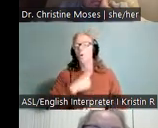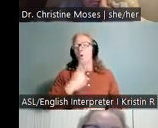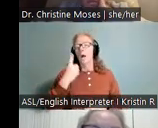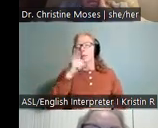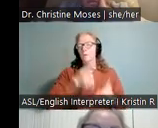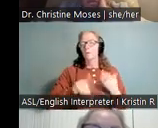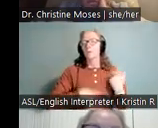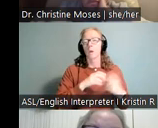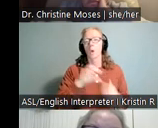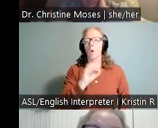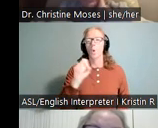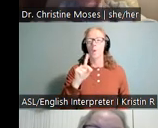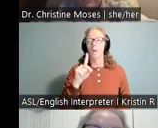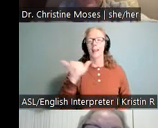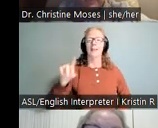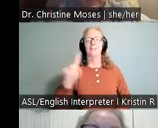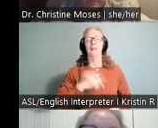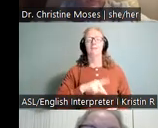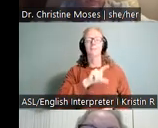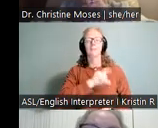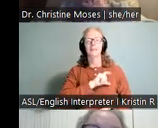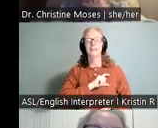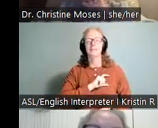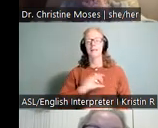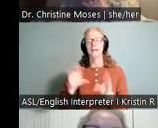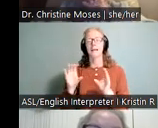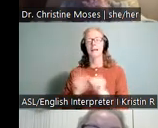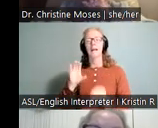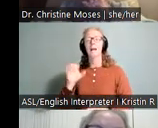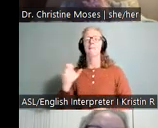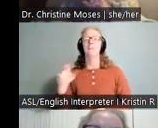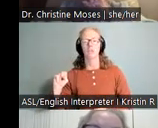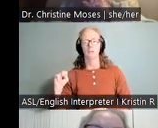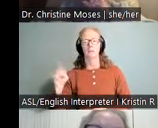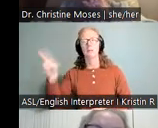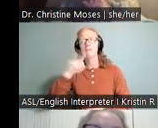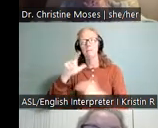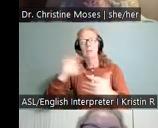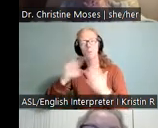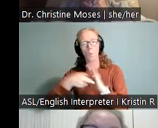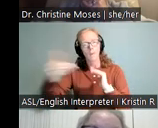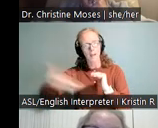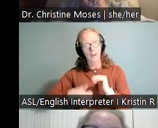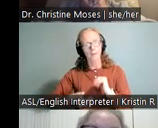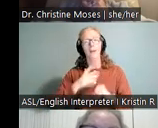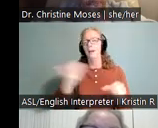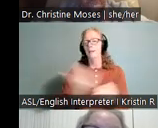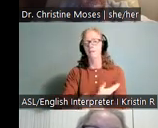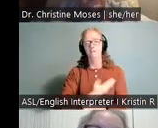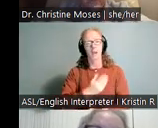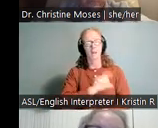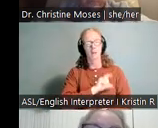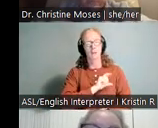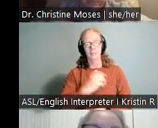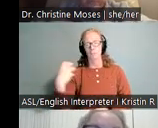which is a police commission. And I mean, they have the authority to, you know, they have a big role in hiring and they can fire the police chief.